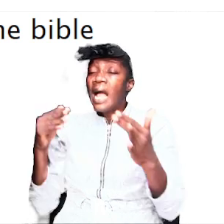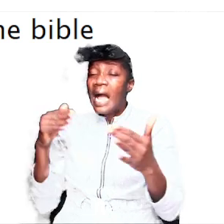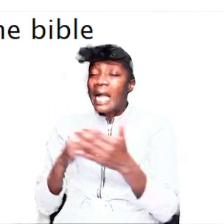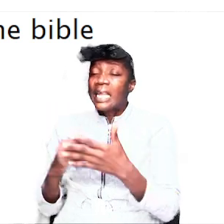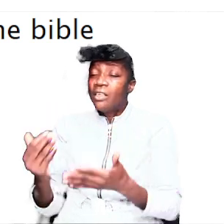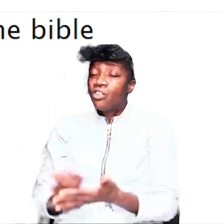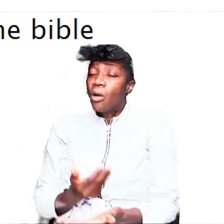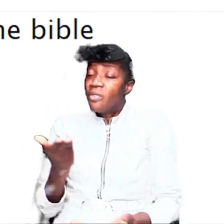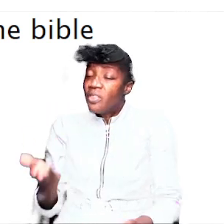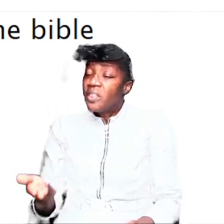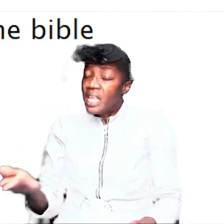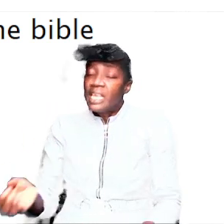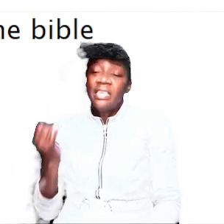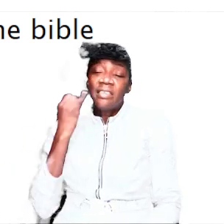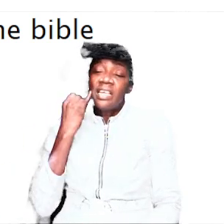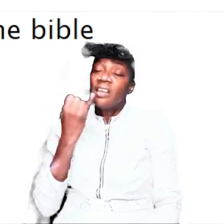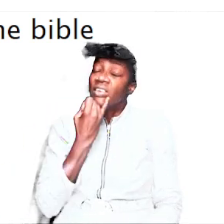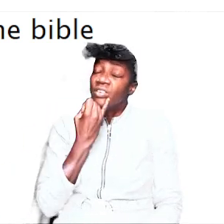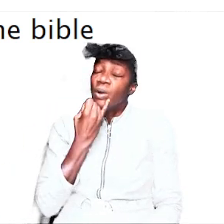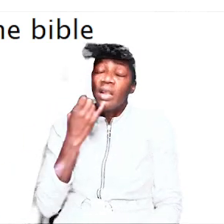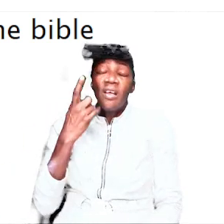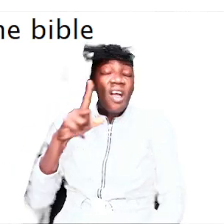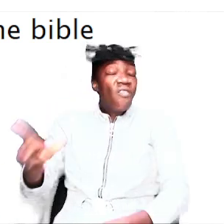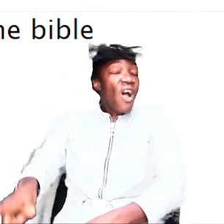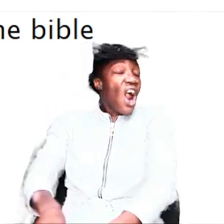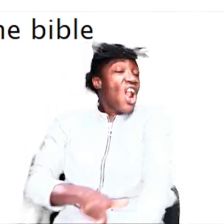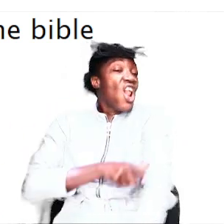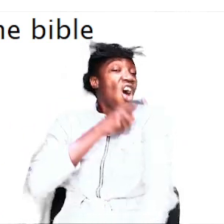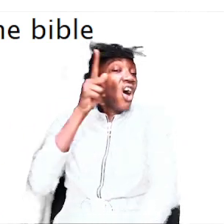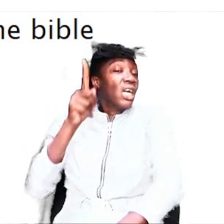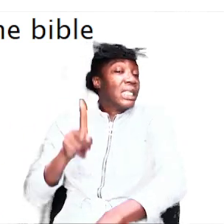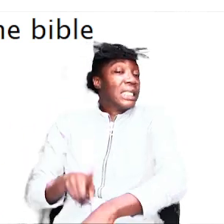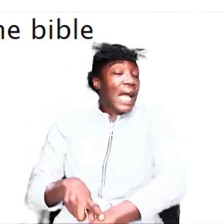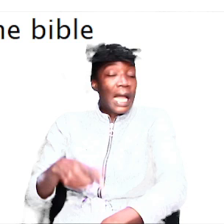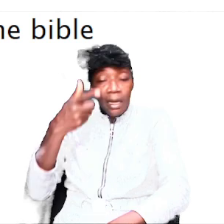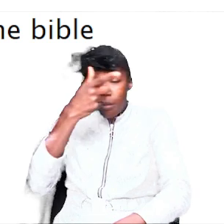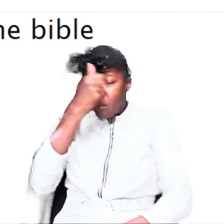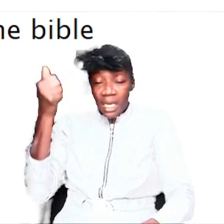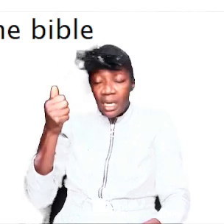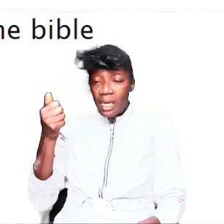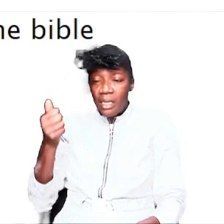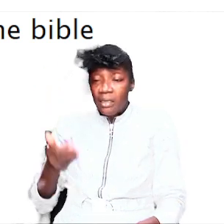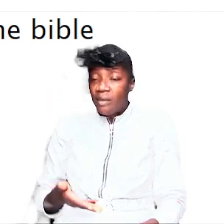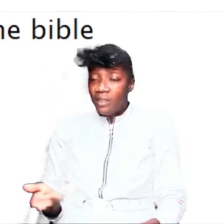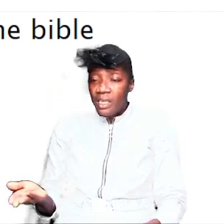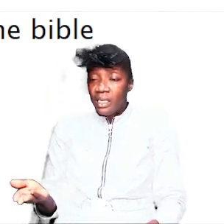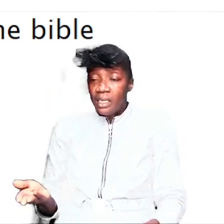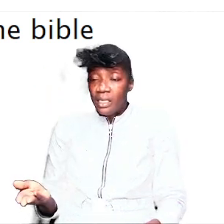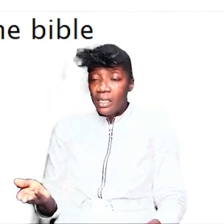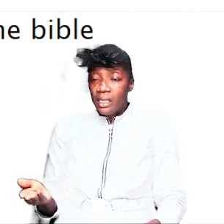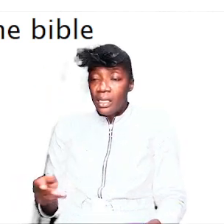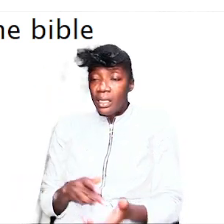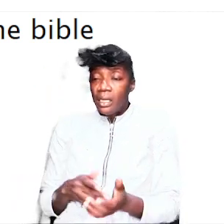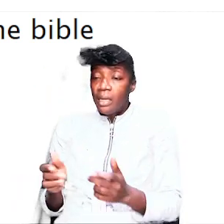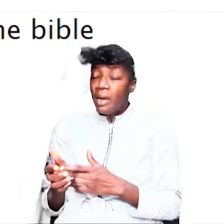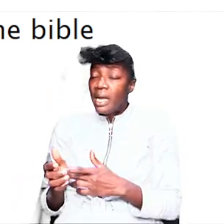in Israel for years. So because of the magnitude, now the Bible record this